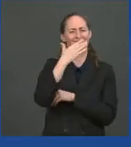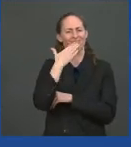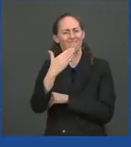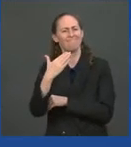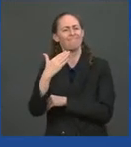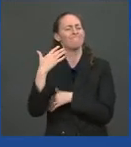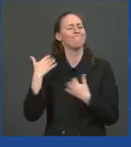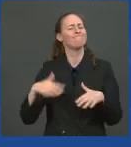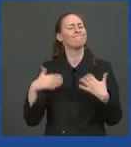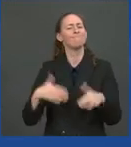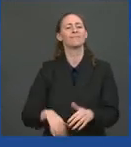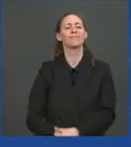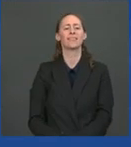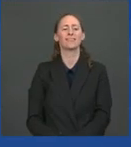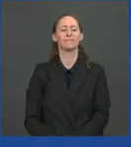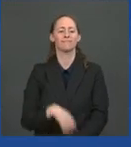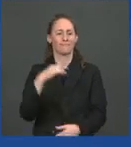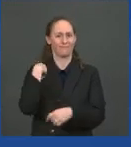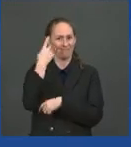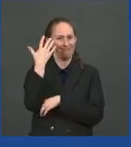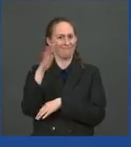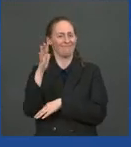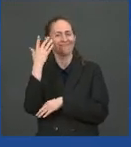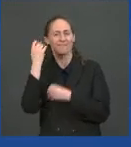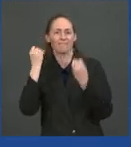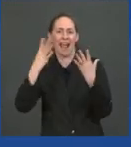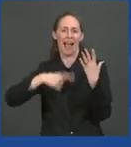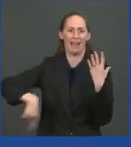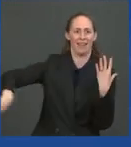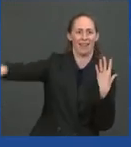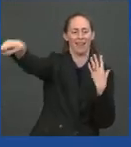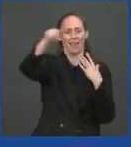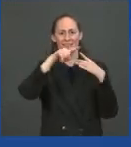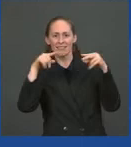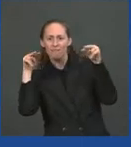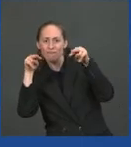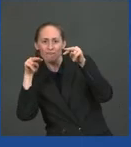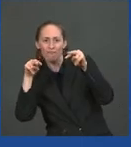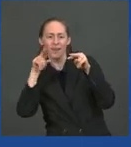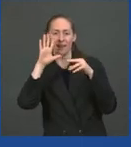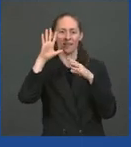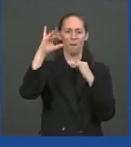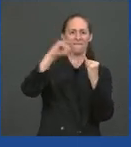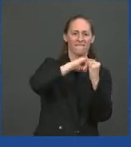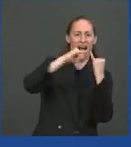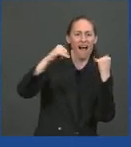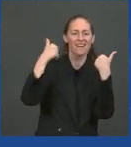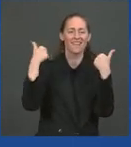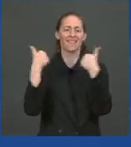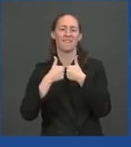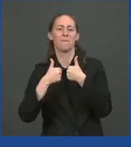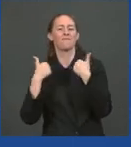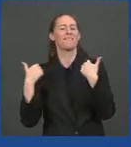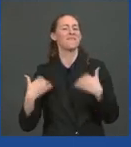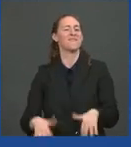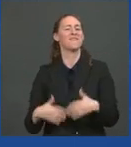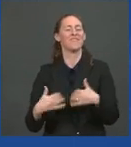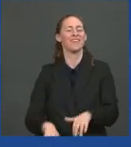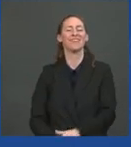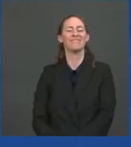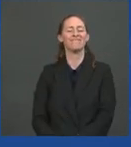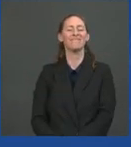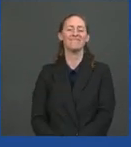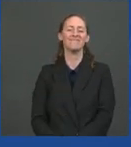finals. Thousands of fans celebrating in the Deer District and the Herb Kohl Way.